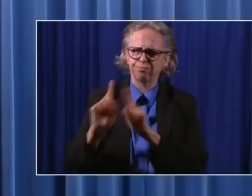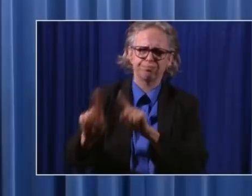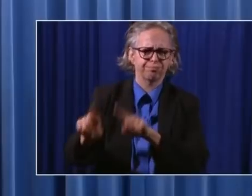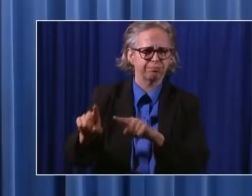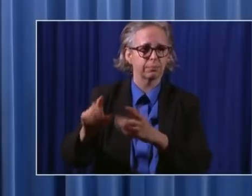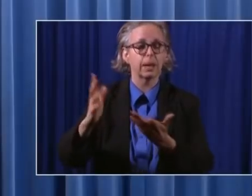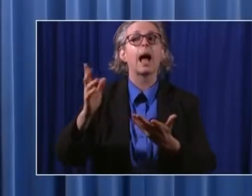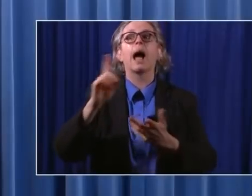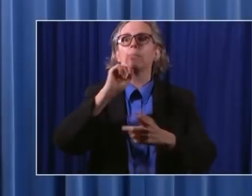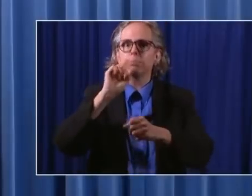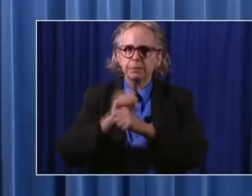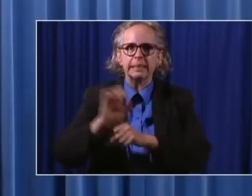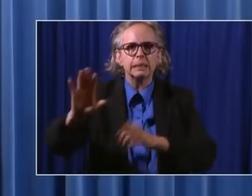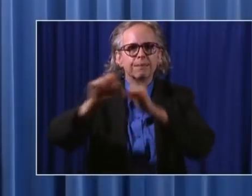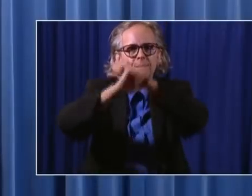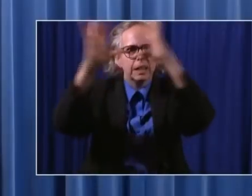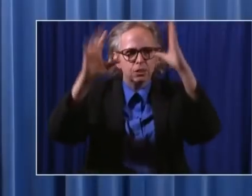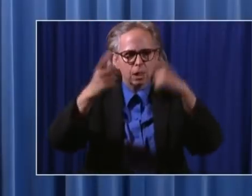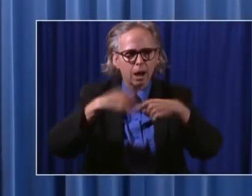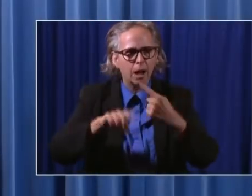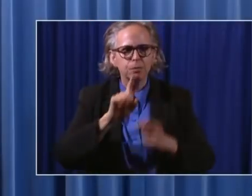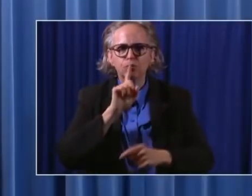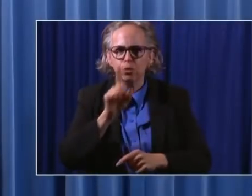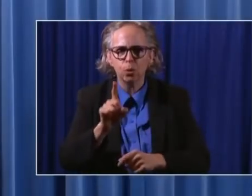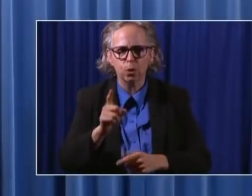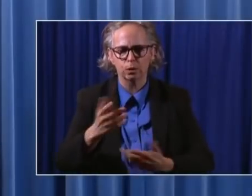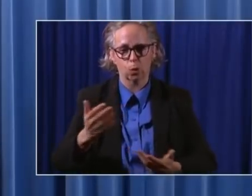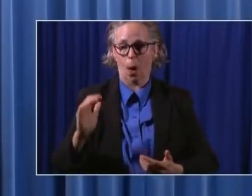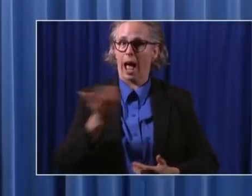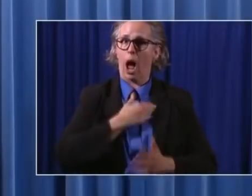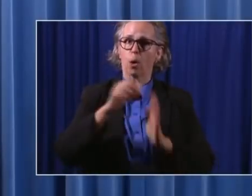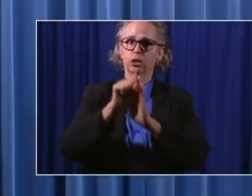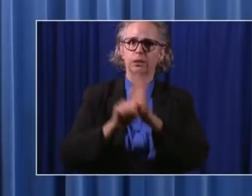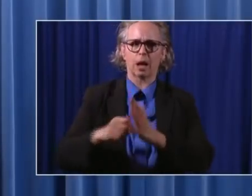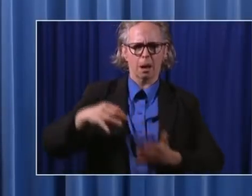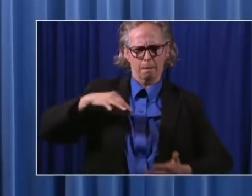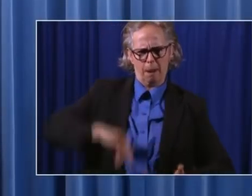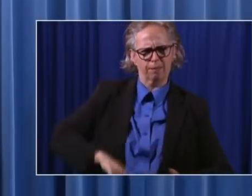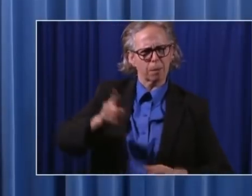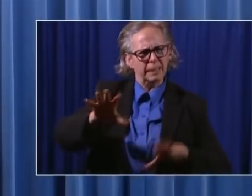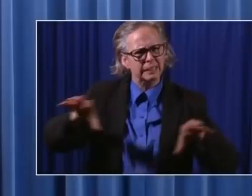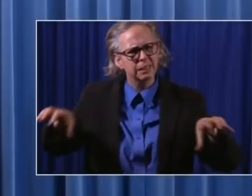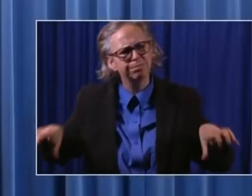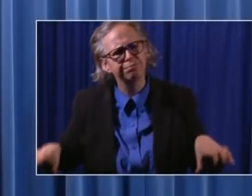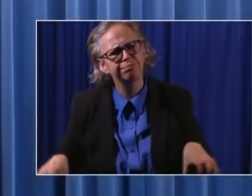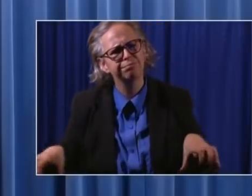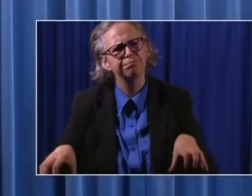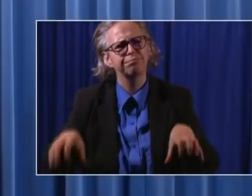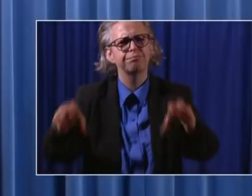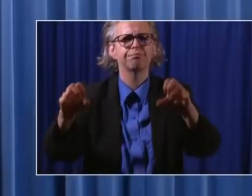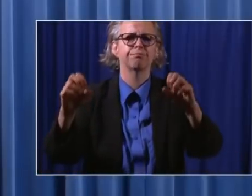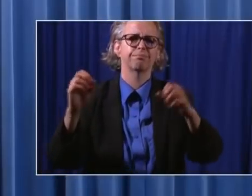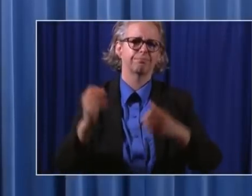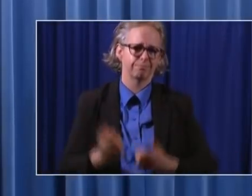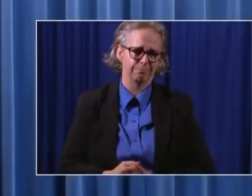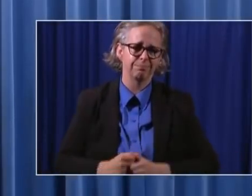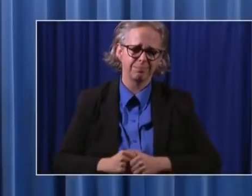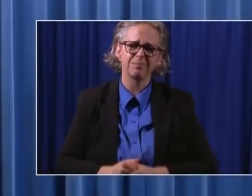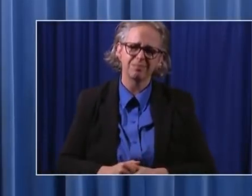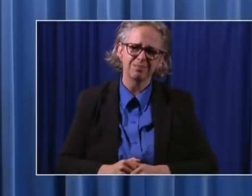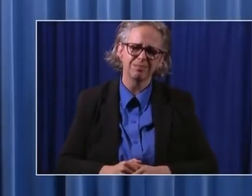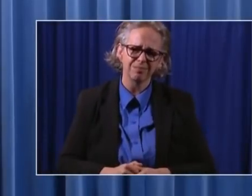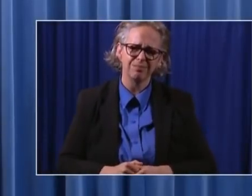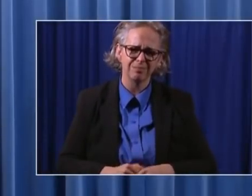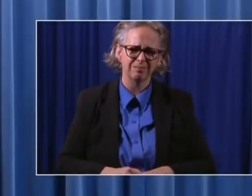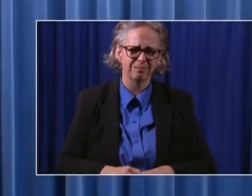better off for it, certainly in Southwest Ohio and the rest of the state. He was ahead of his time. He saw the